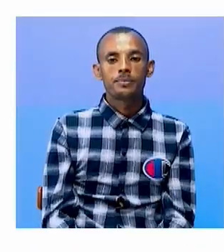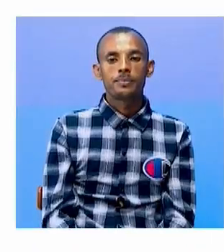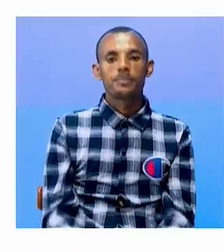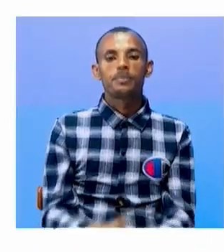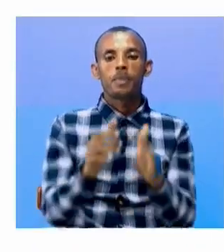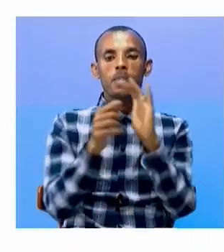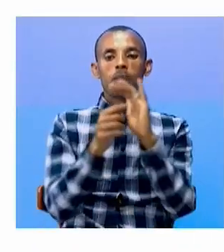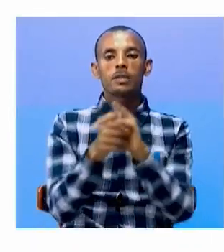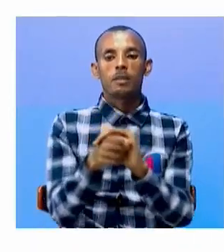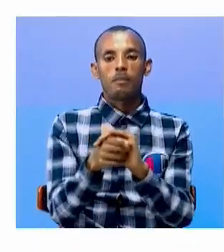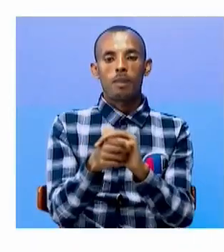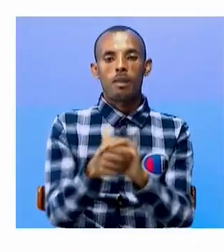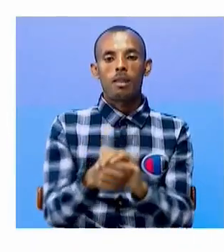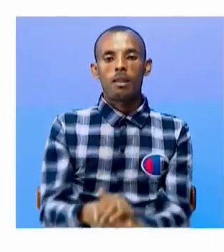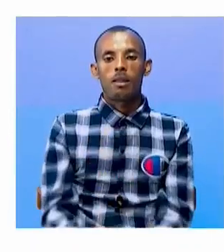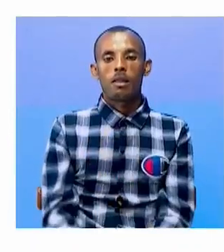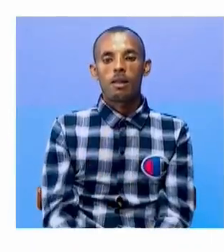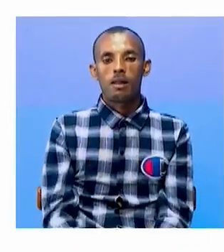Example,